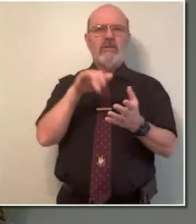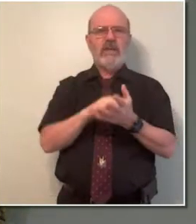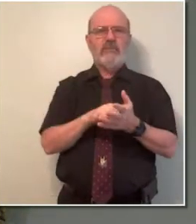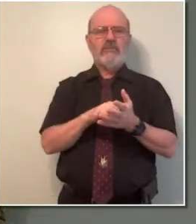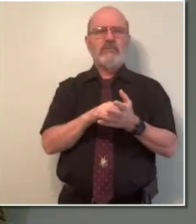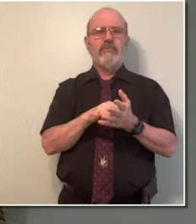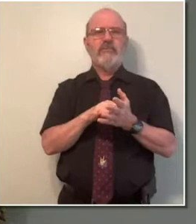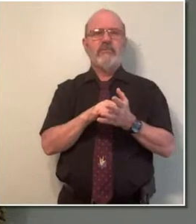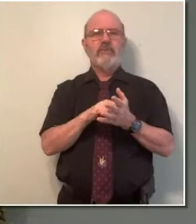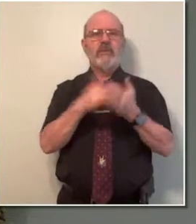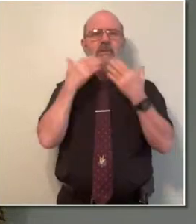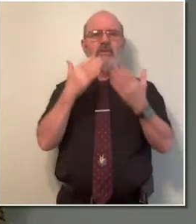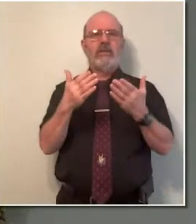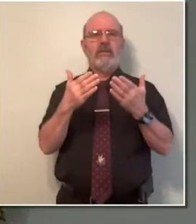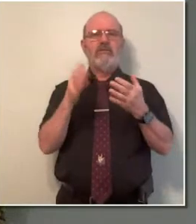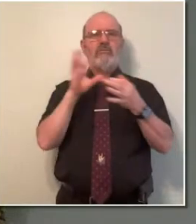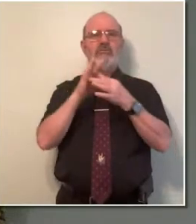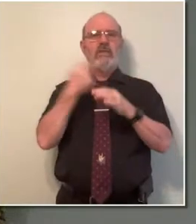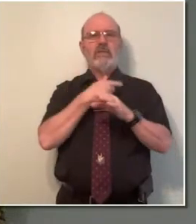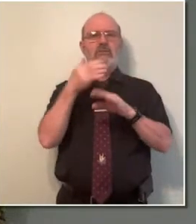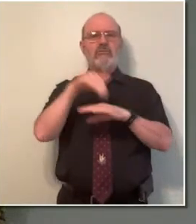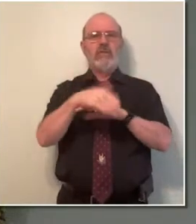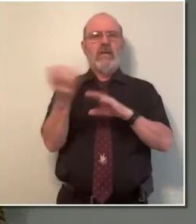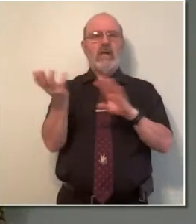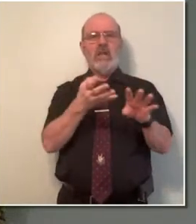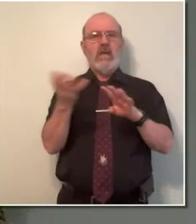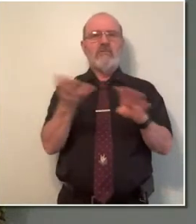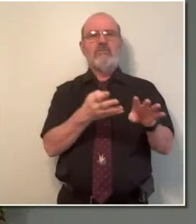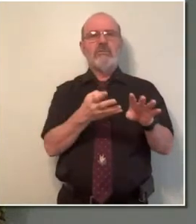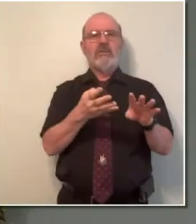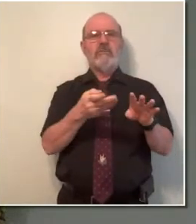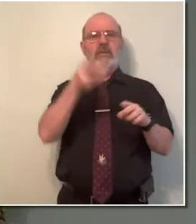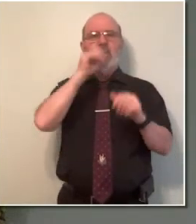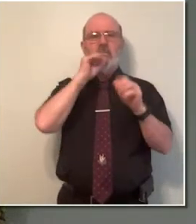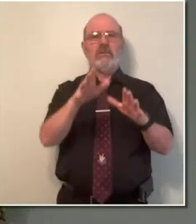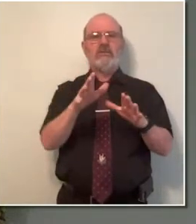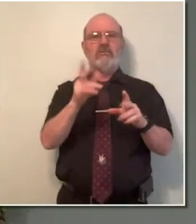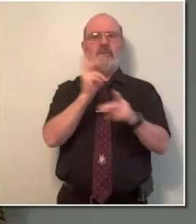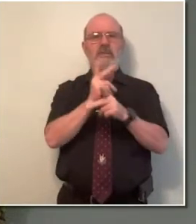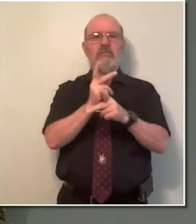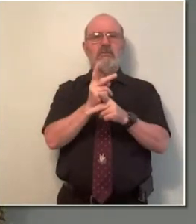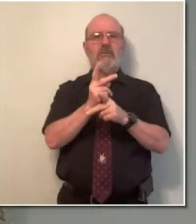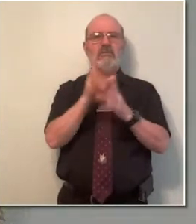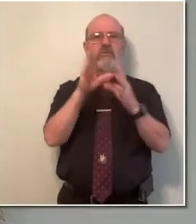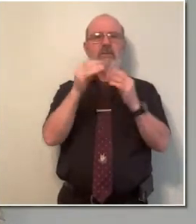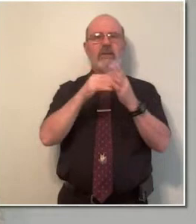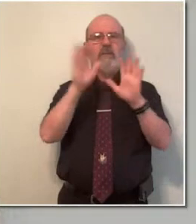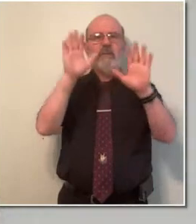So thank you for joining us tonight on the live stream, and may the Lord bless you and keep you until we meet again.